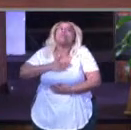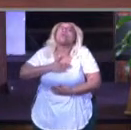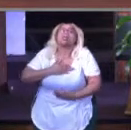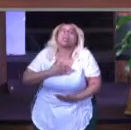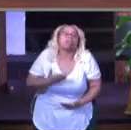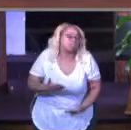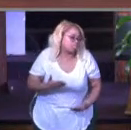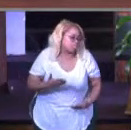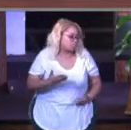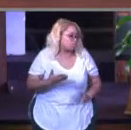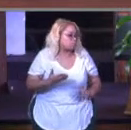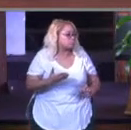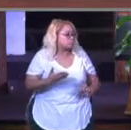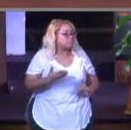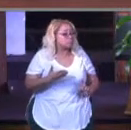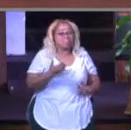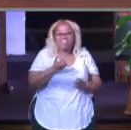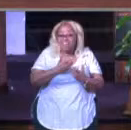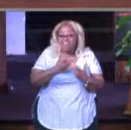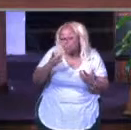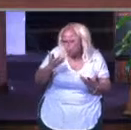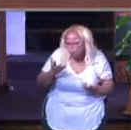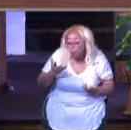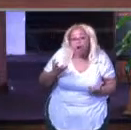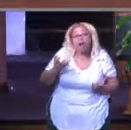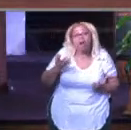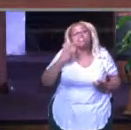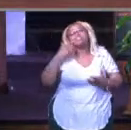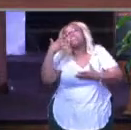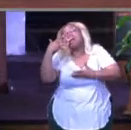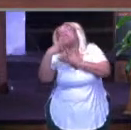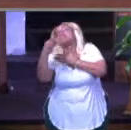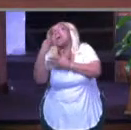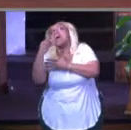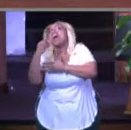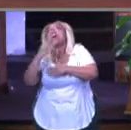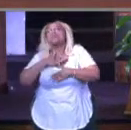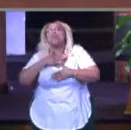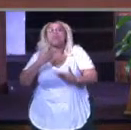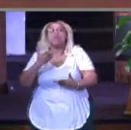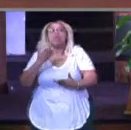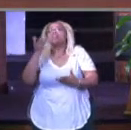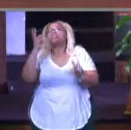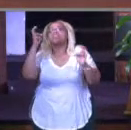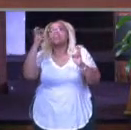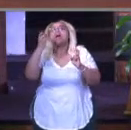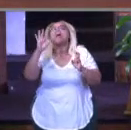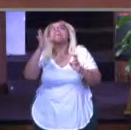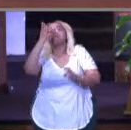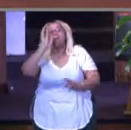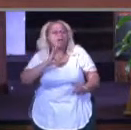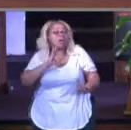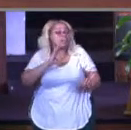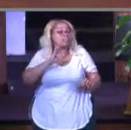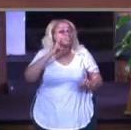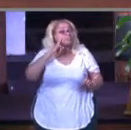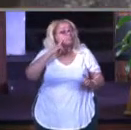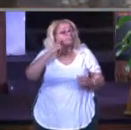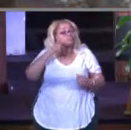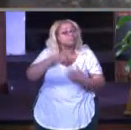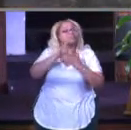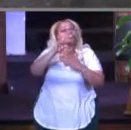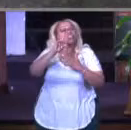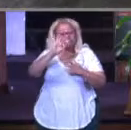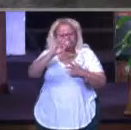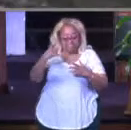will. All the things you want that are outside the will of God. Ever had an encounter with